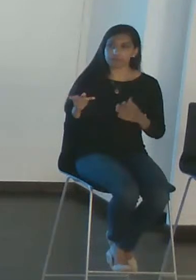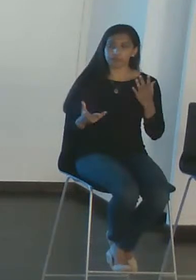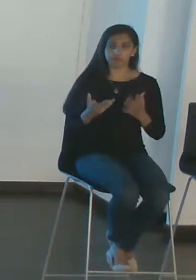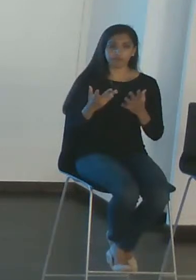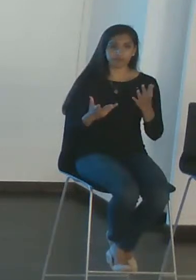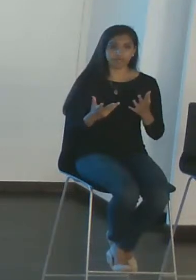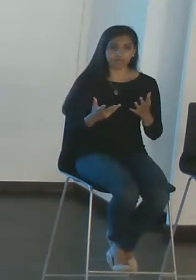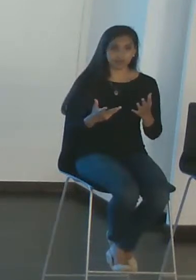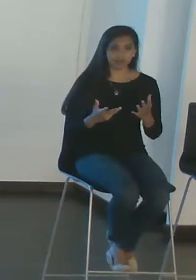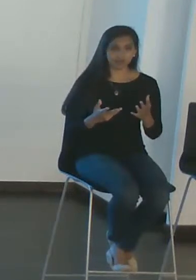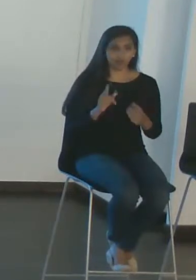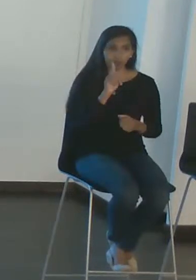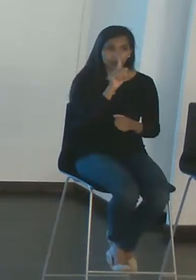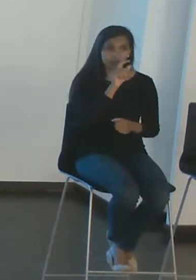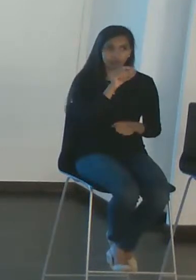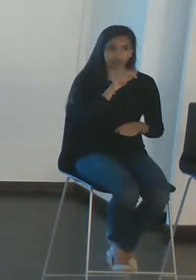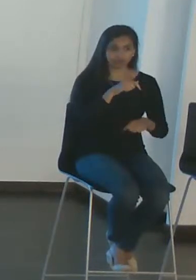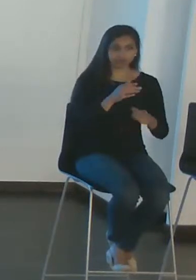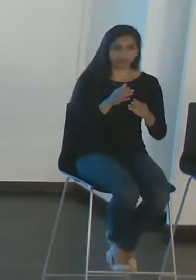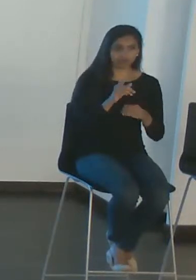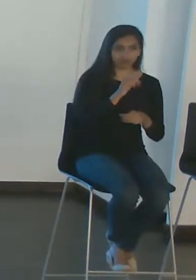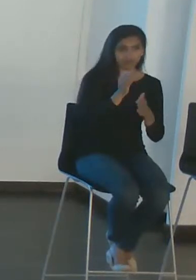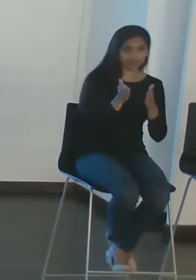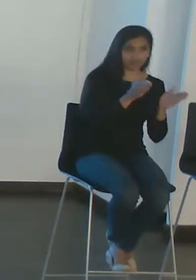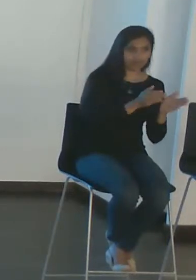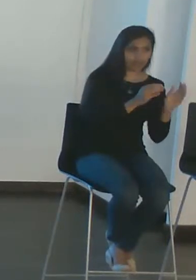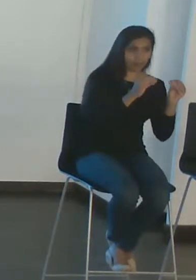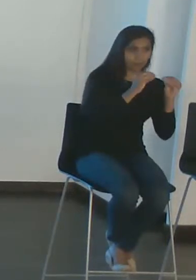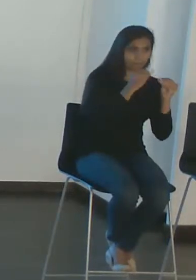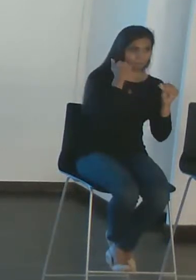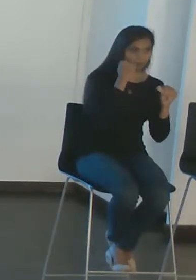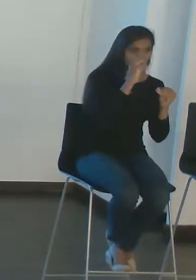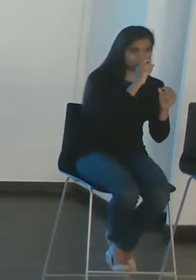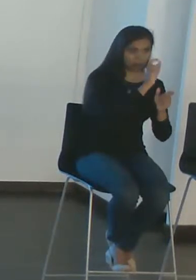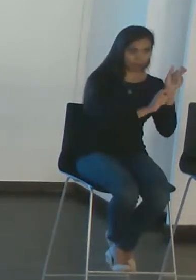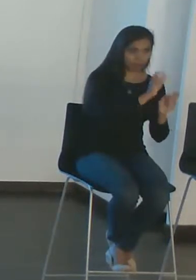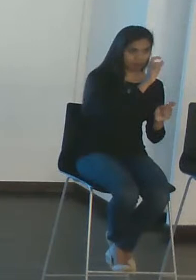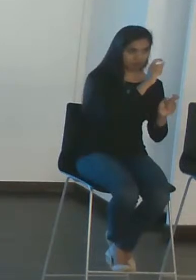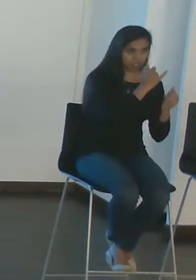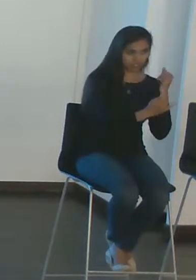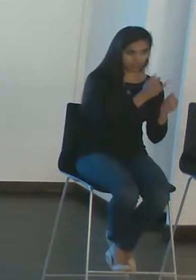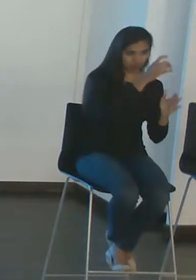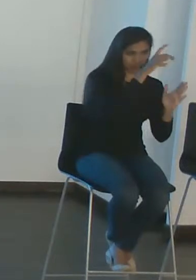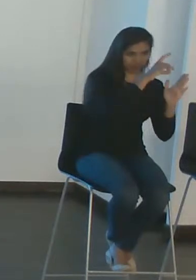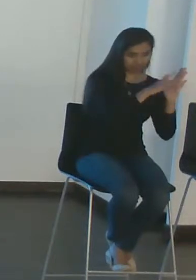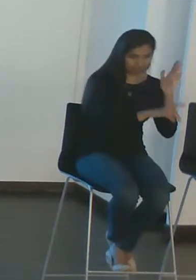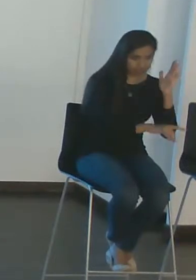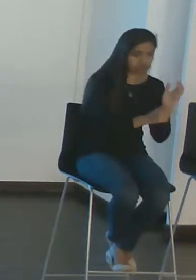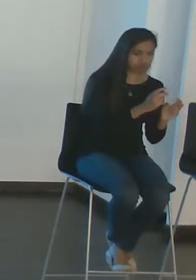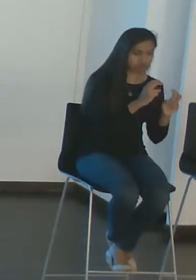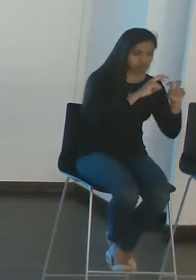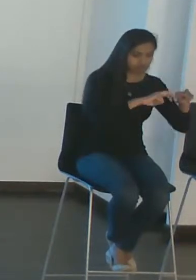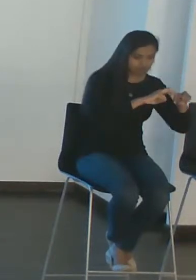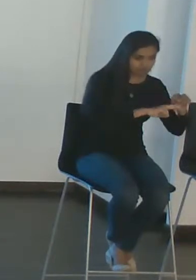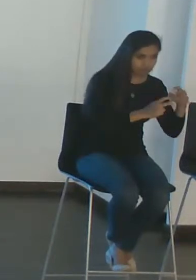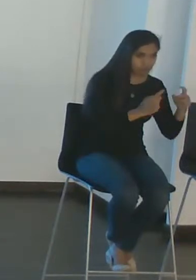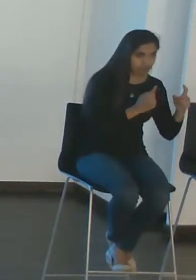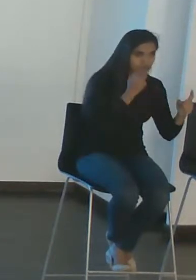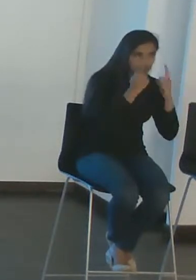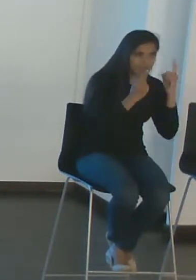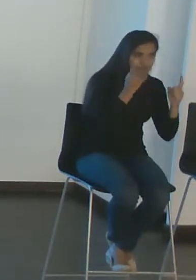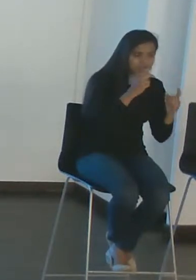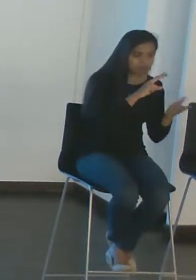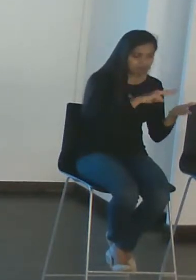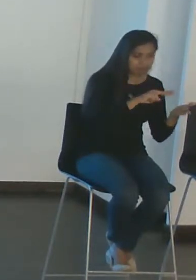like, what do you say, bios of people or of their project or something, like, I don't even understand